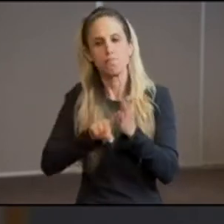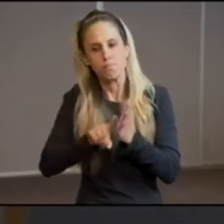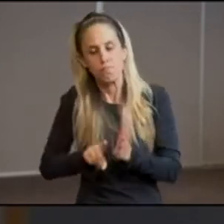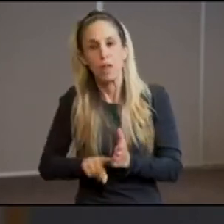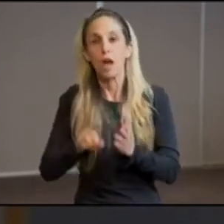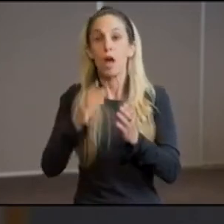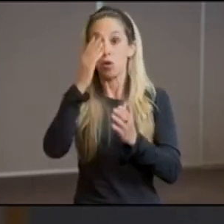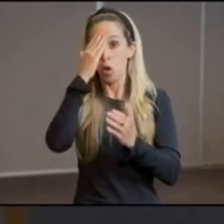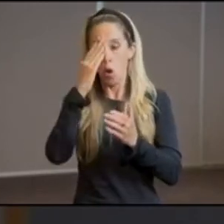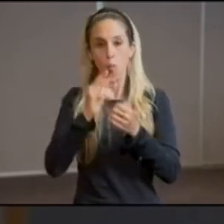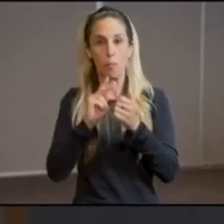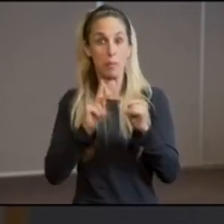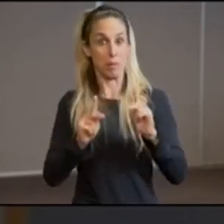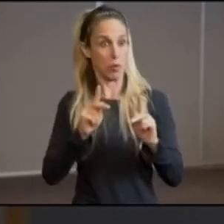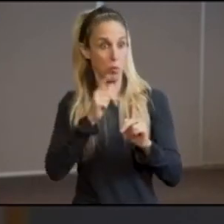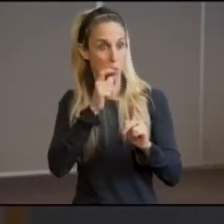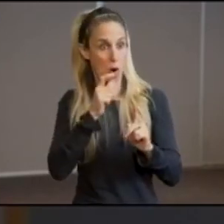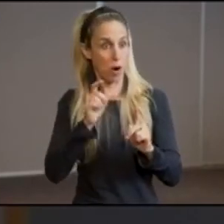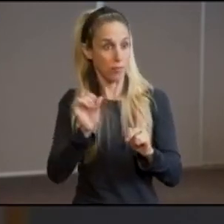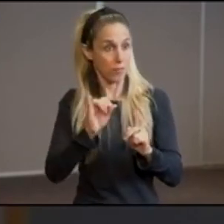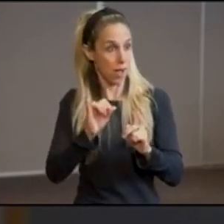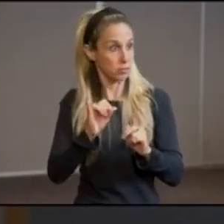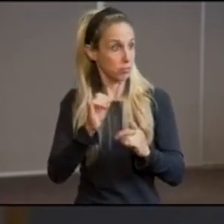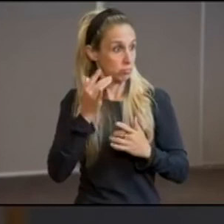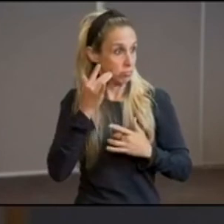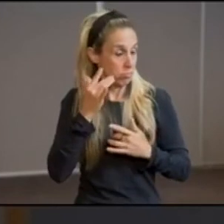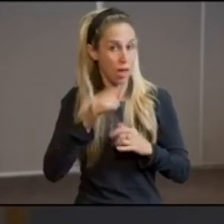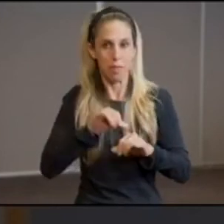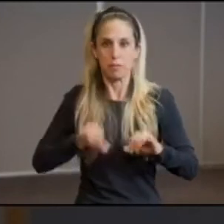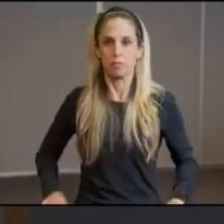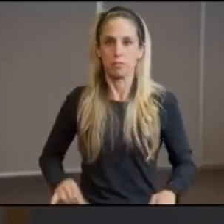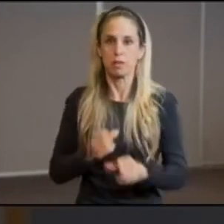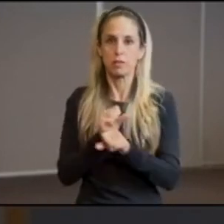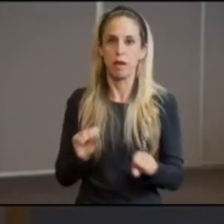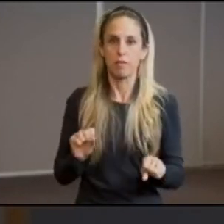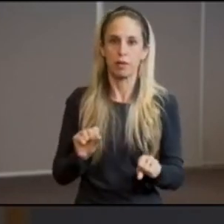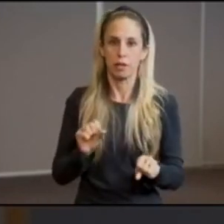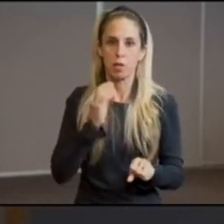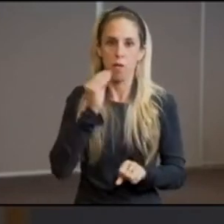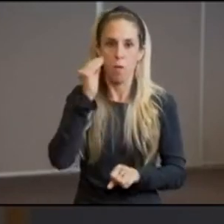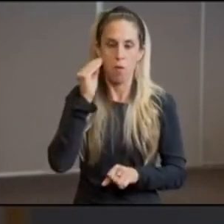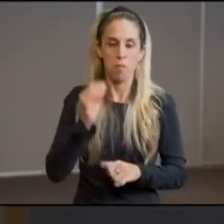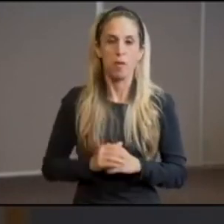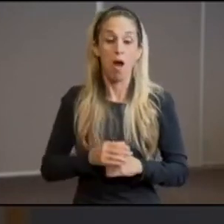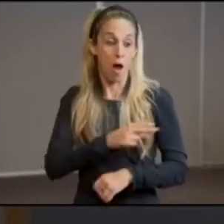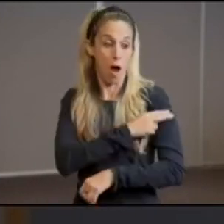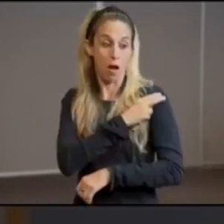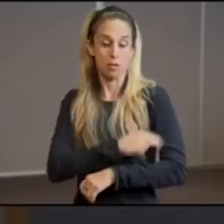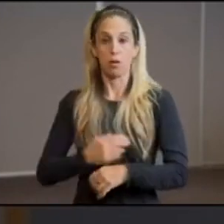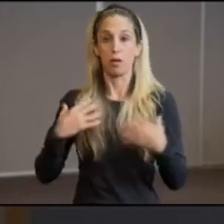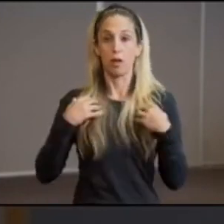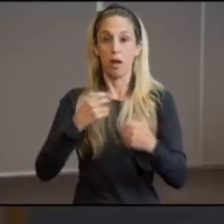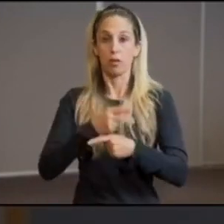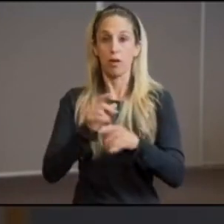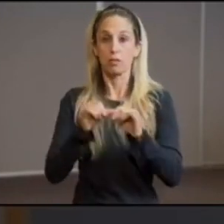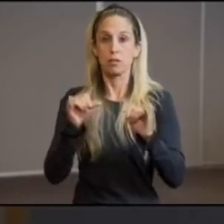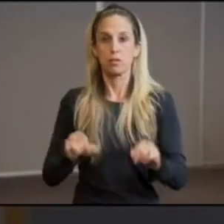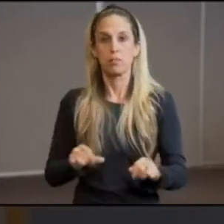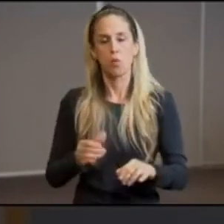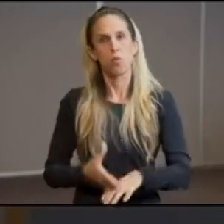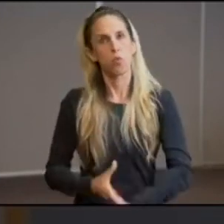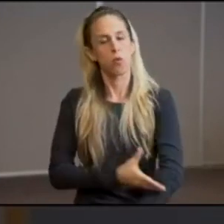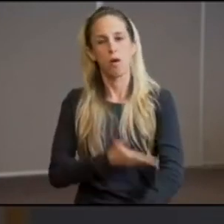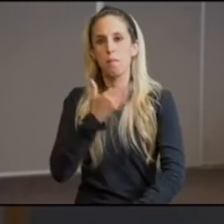and safely isolate in their homes. Our hospital and healthcare system is also much